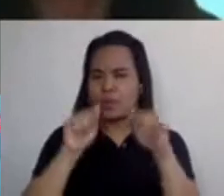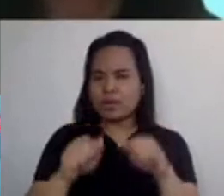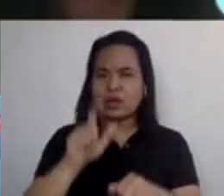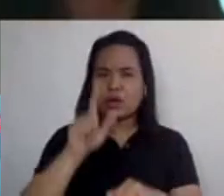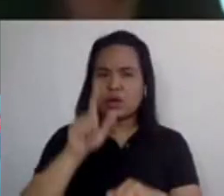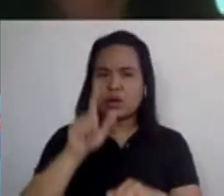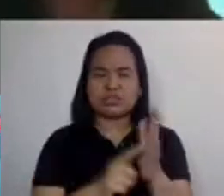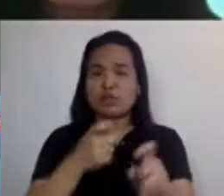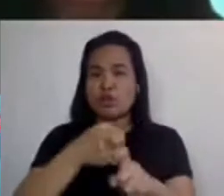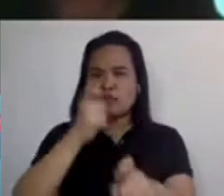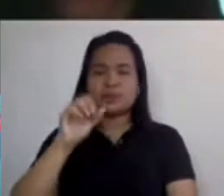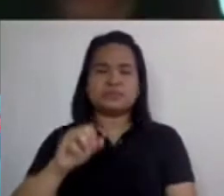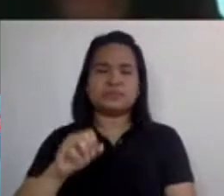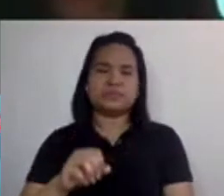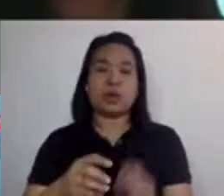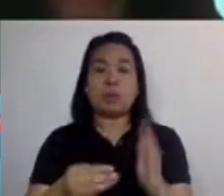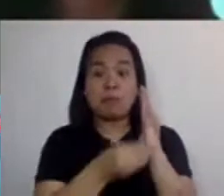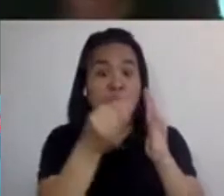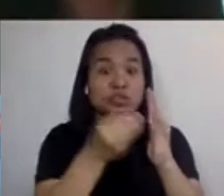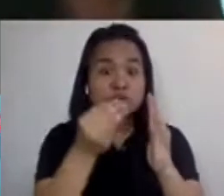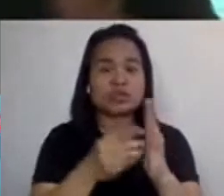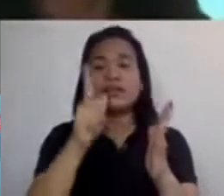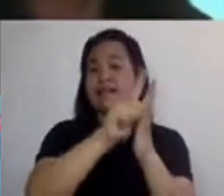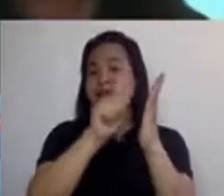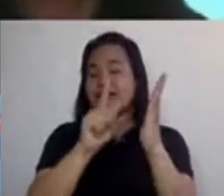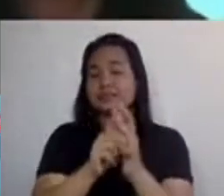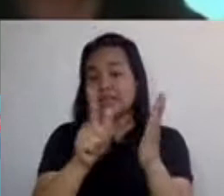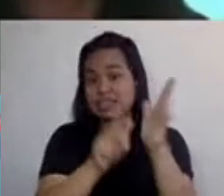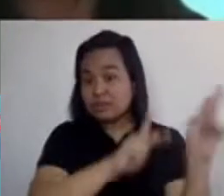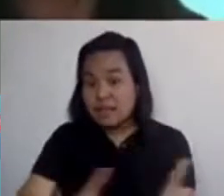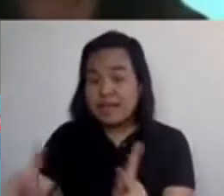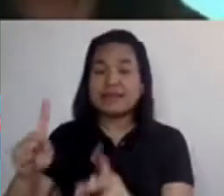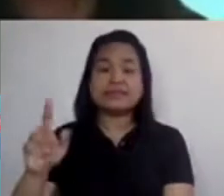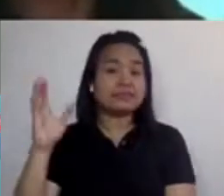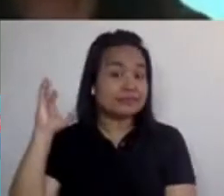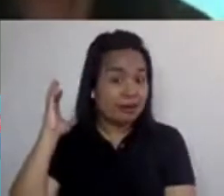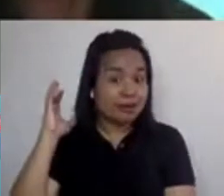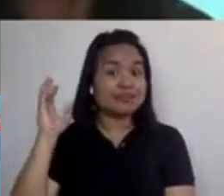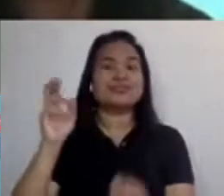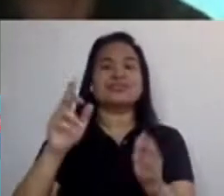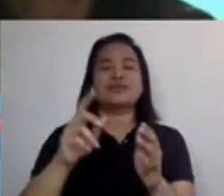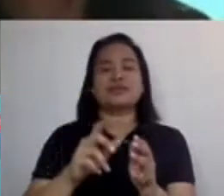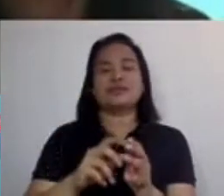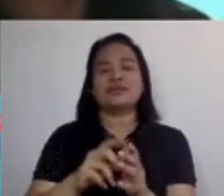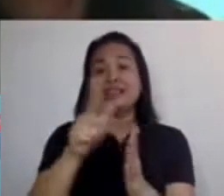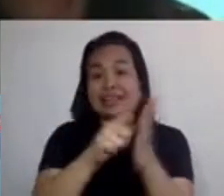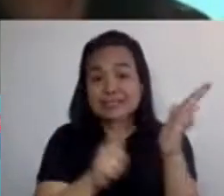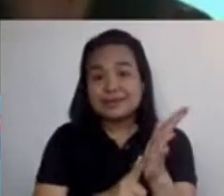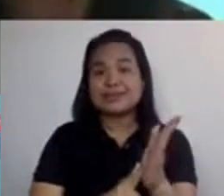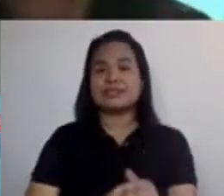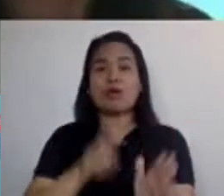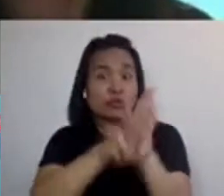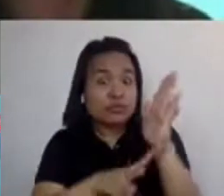module, a lesson plan, a video or audio lesson that is SLM-based or MELC aligned, a client learner